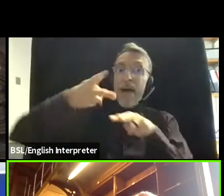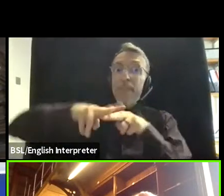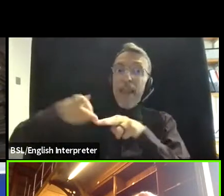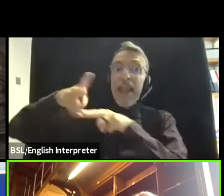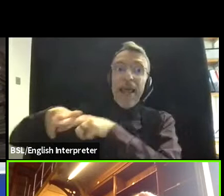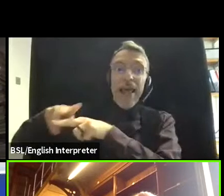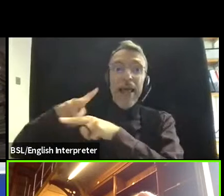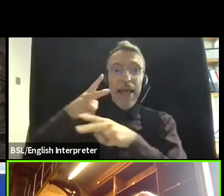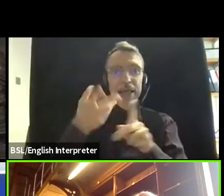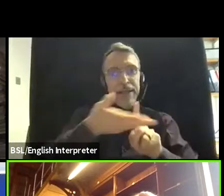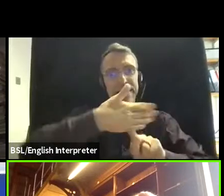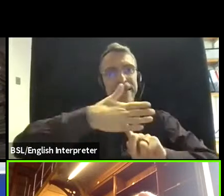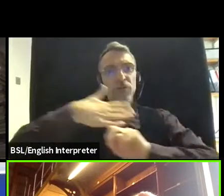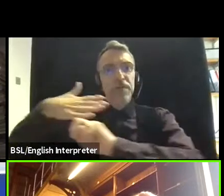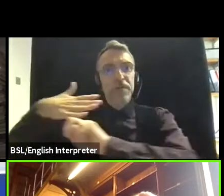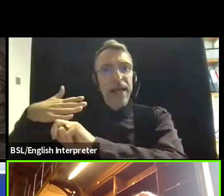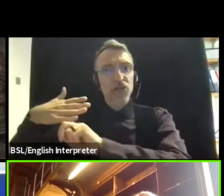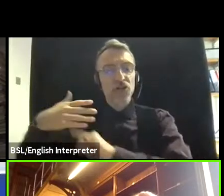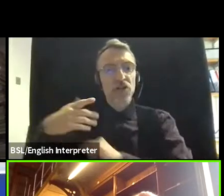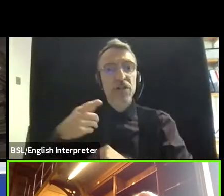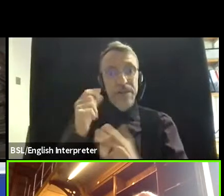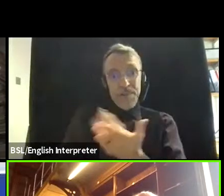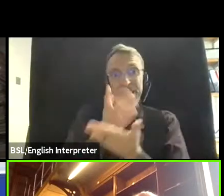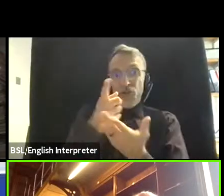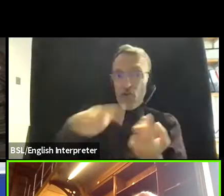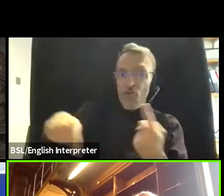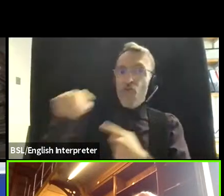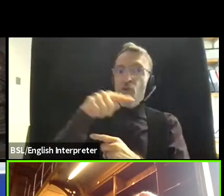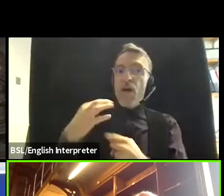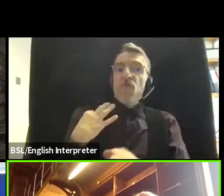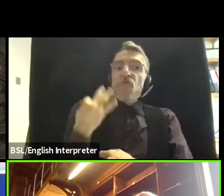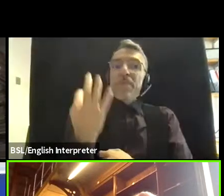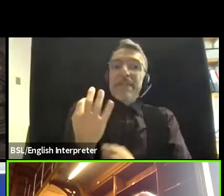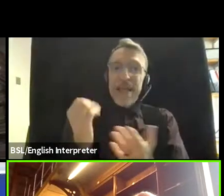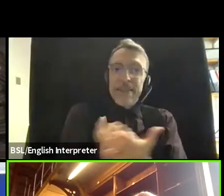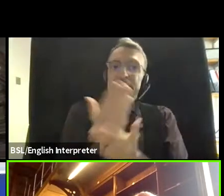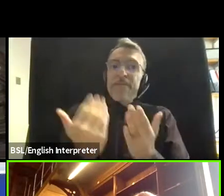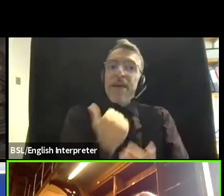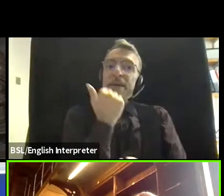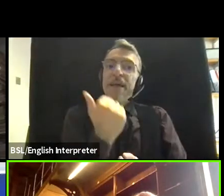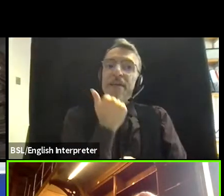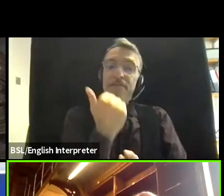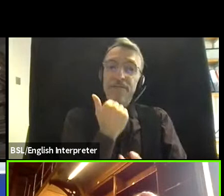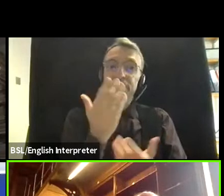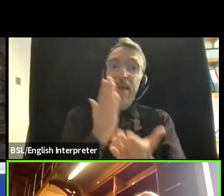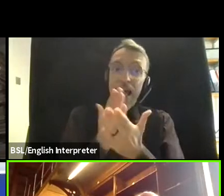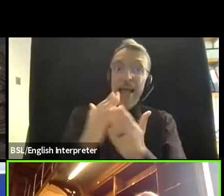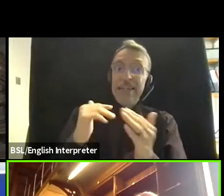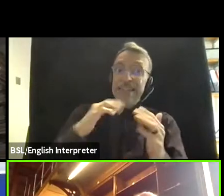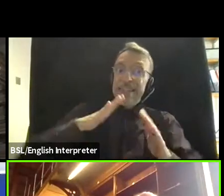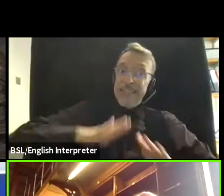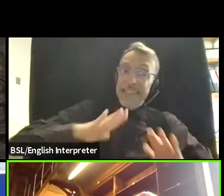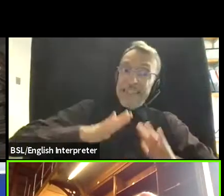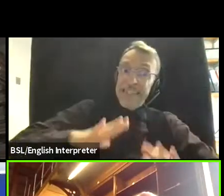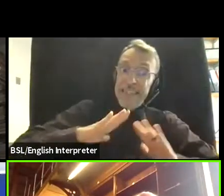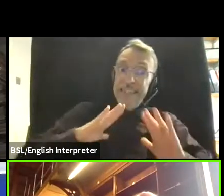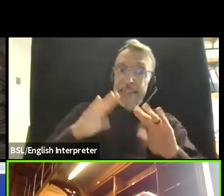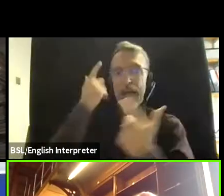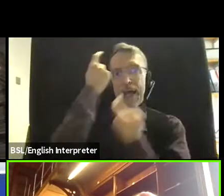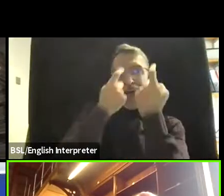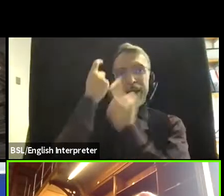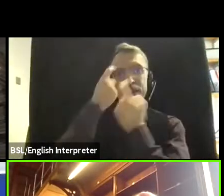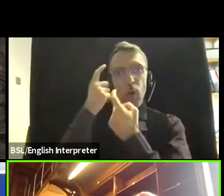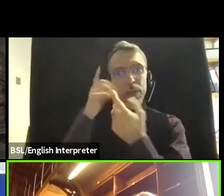such discrimination to ensure that they are sufficiently represented and that their unique needs are considered. Over